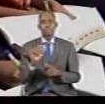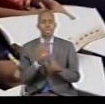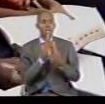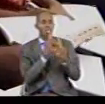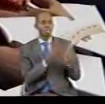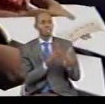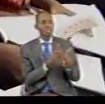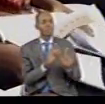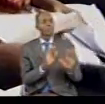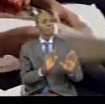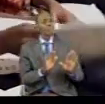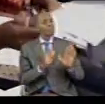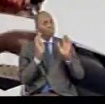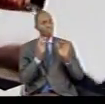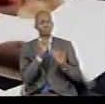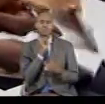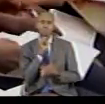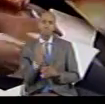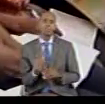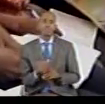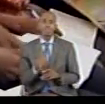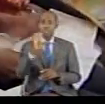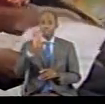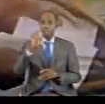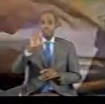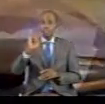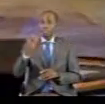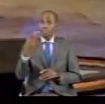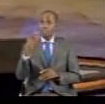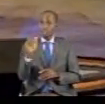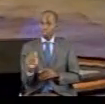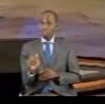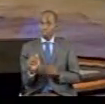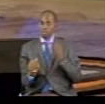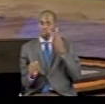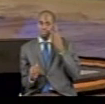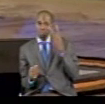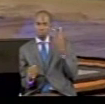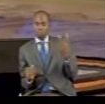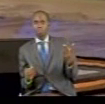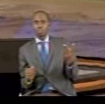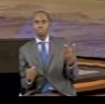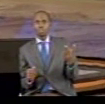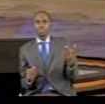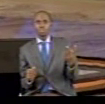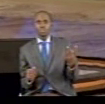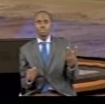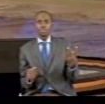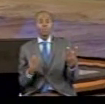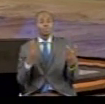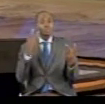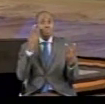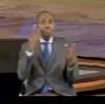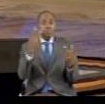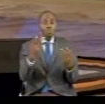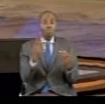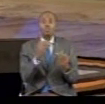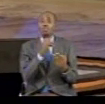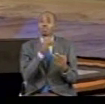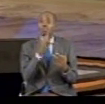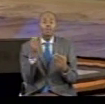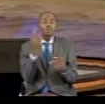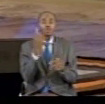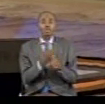Elisha saw what he didn't see. He only saw the physical. He only saw the chariots